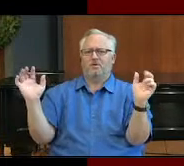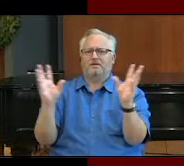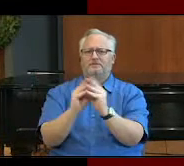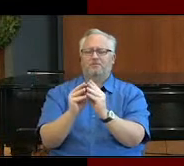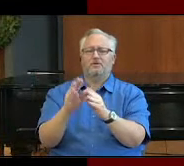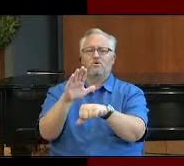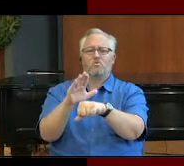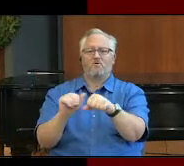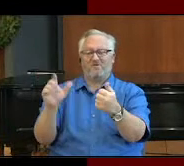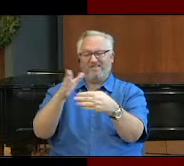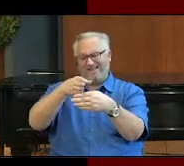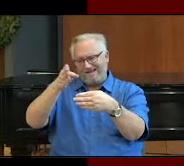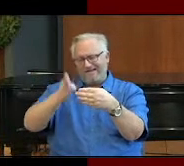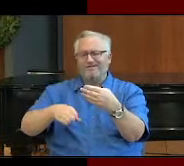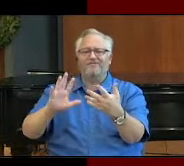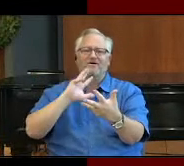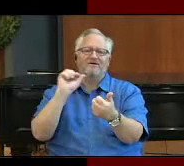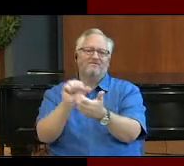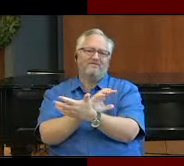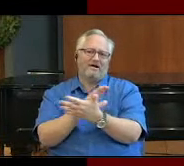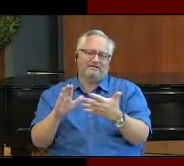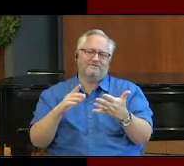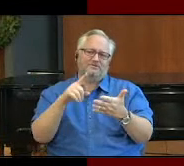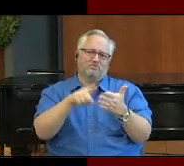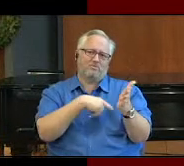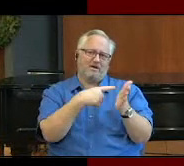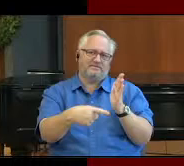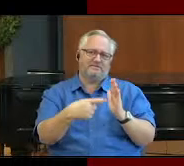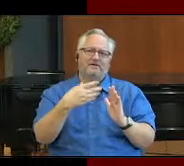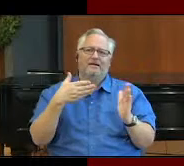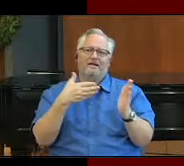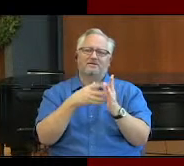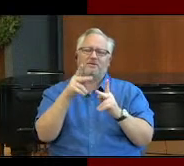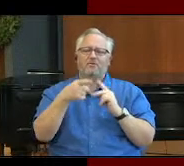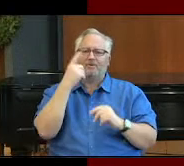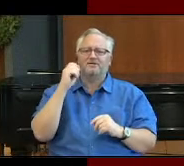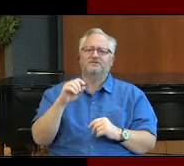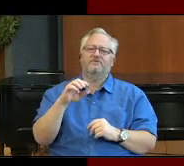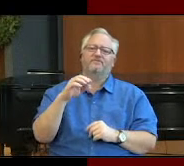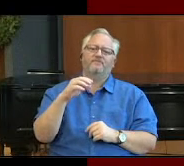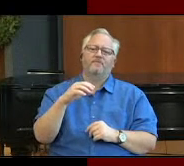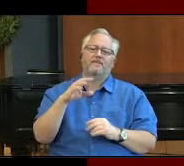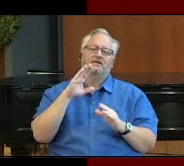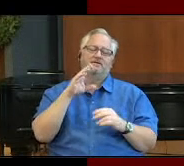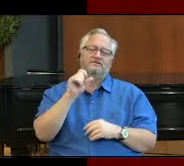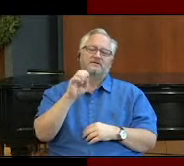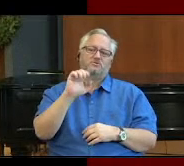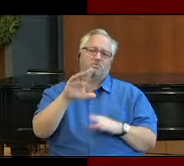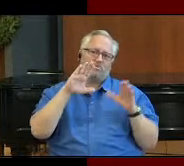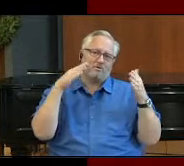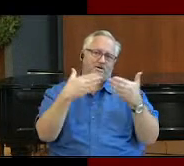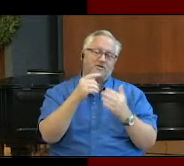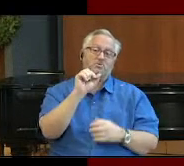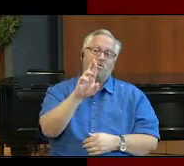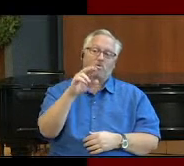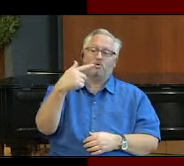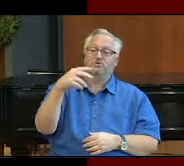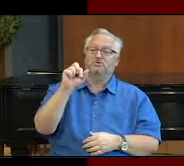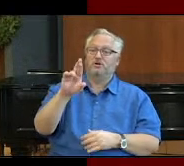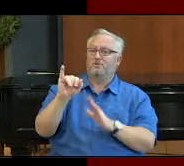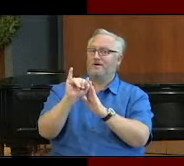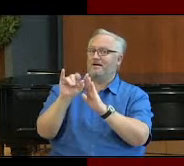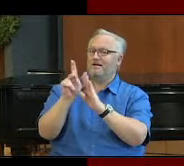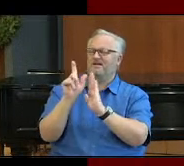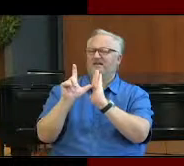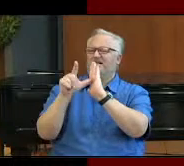end of violence and discrimination against people based on their sexual orientation or gender identity. Later, I was invited to